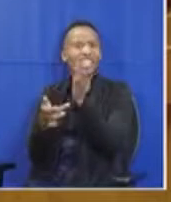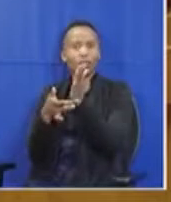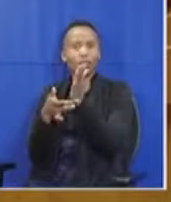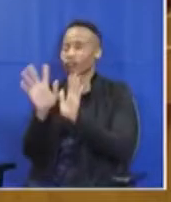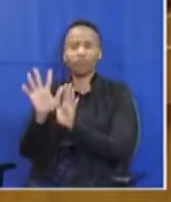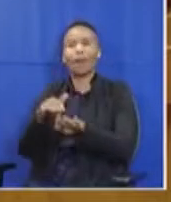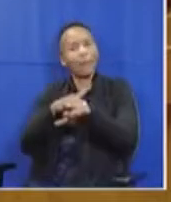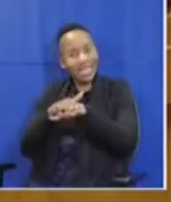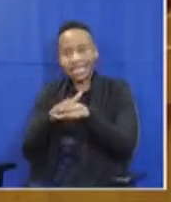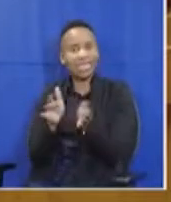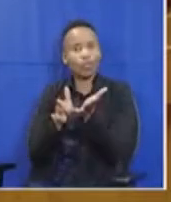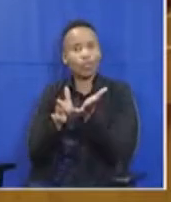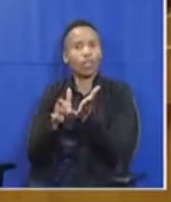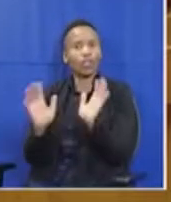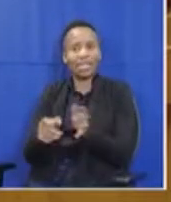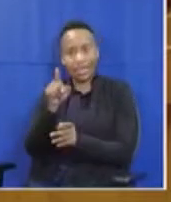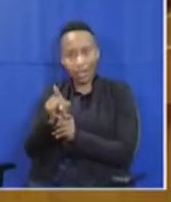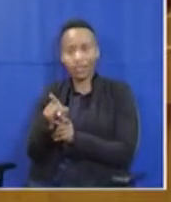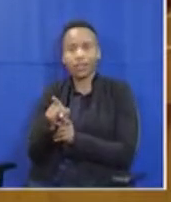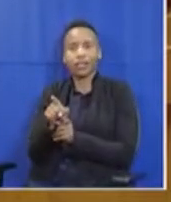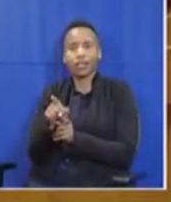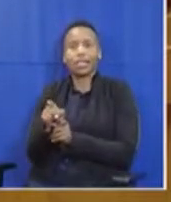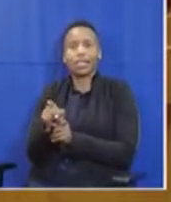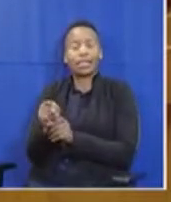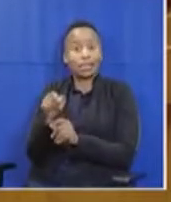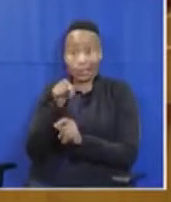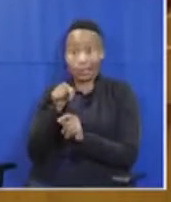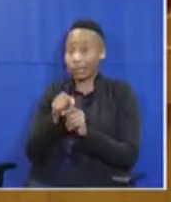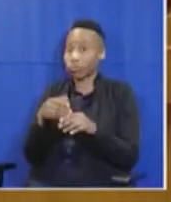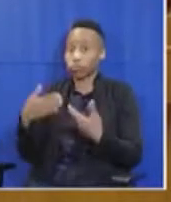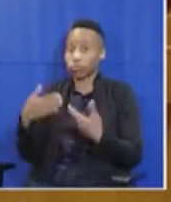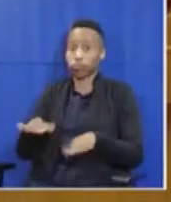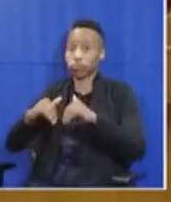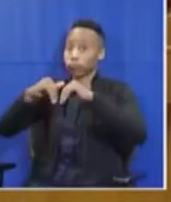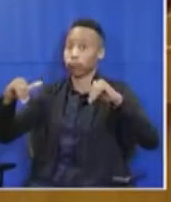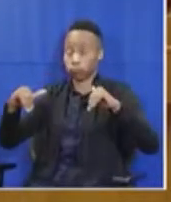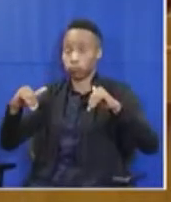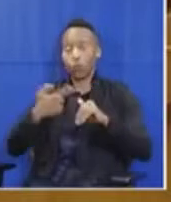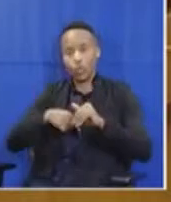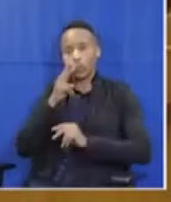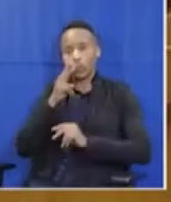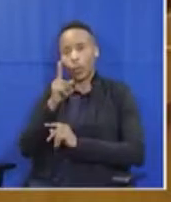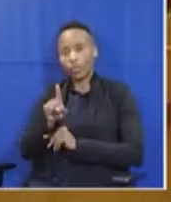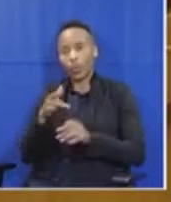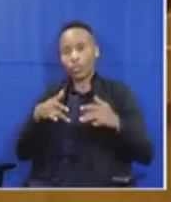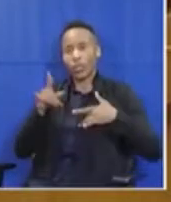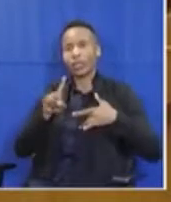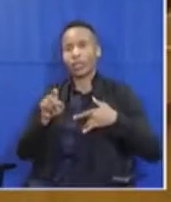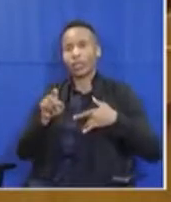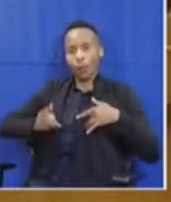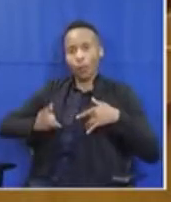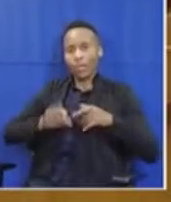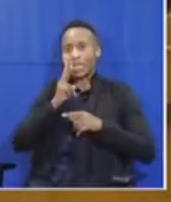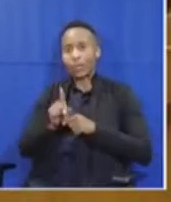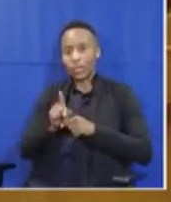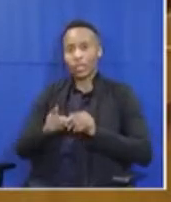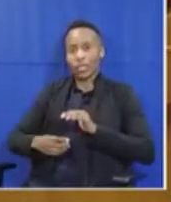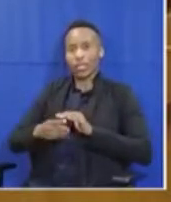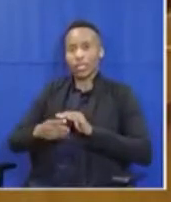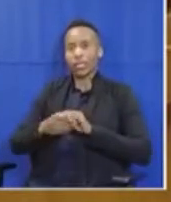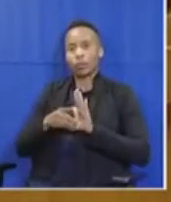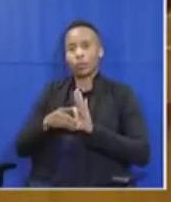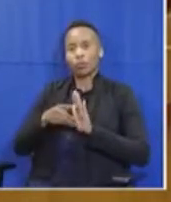technology, is first of all discriminatory. We realize that for some, the concern is that if a woman sees the developing child within her,